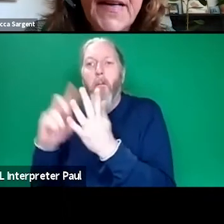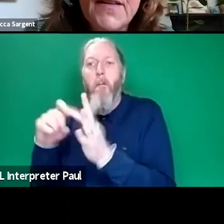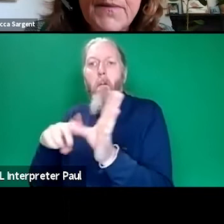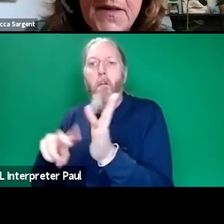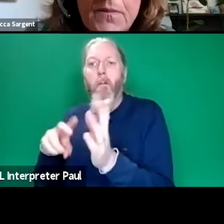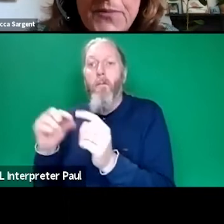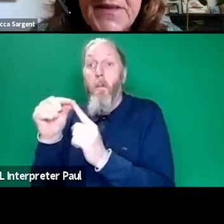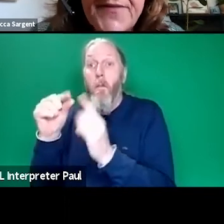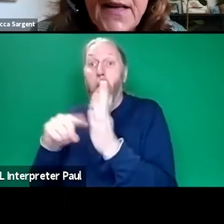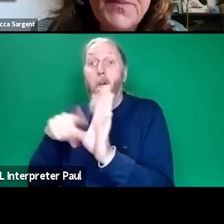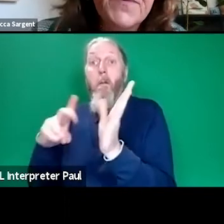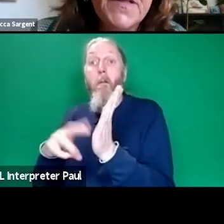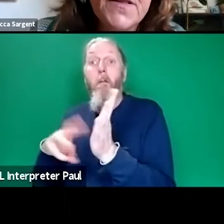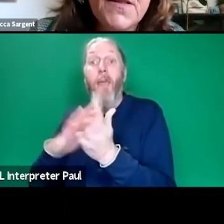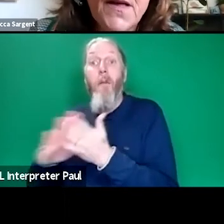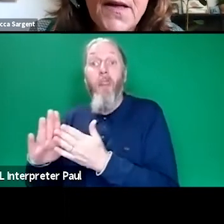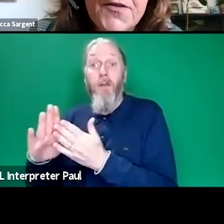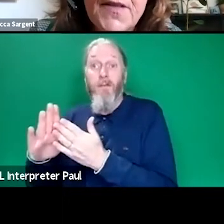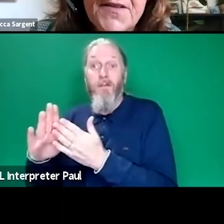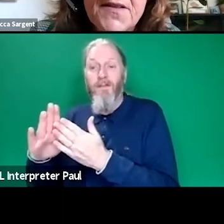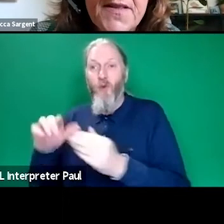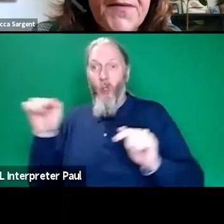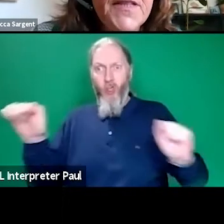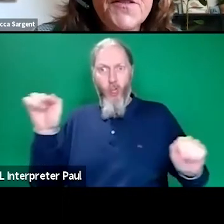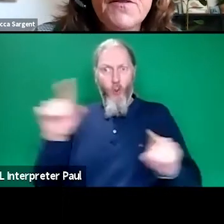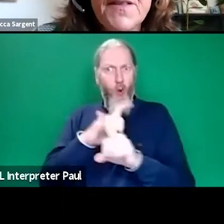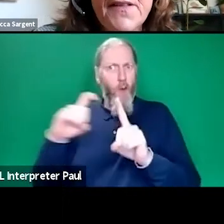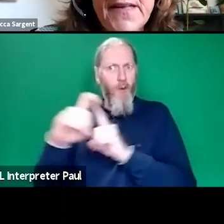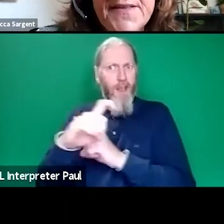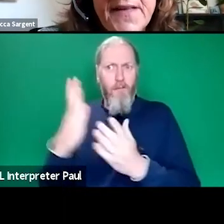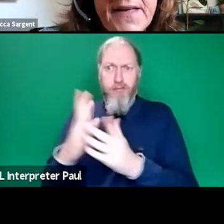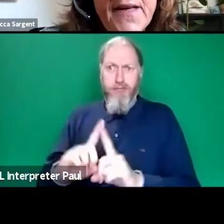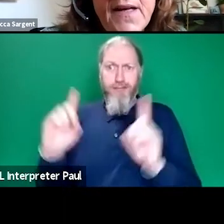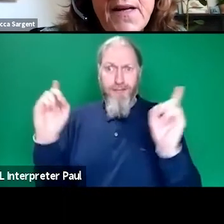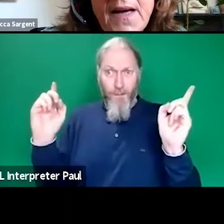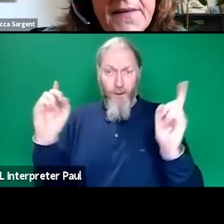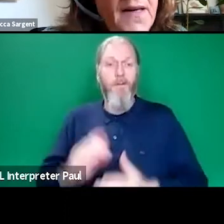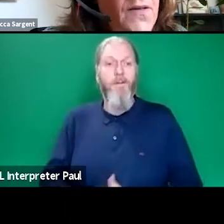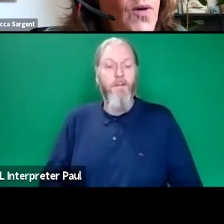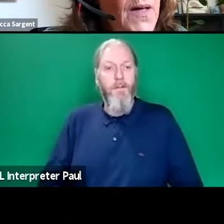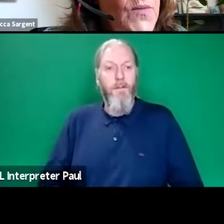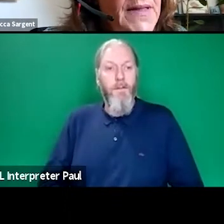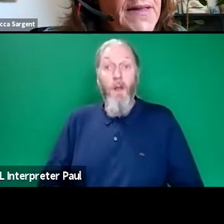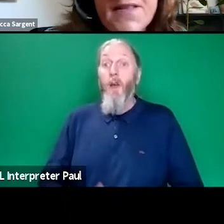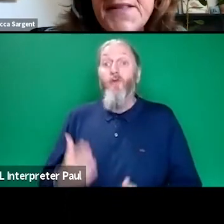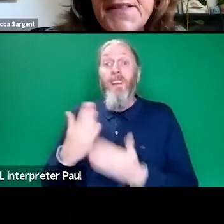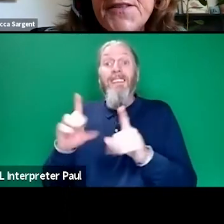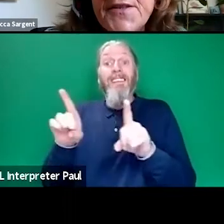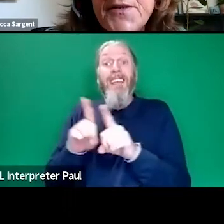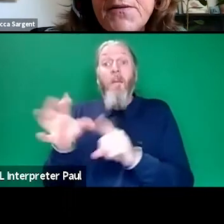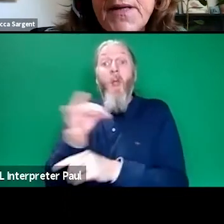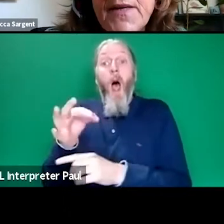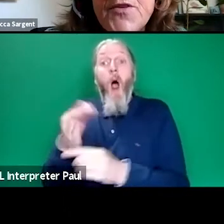We've developed them. We've been developing them since 2017, 2018. Like the Isle of Wight, we